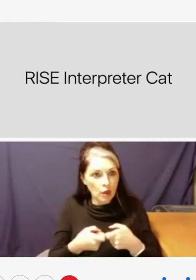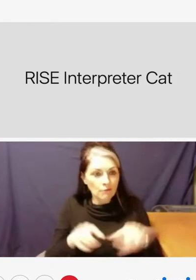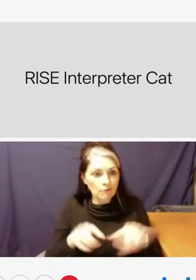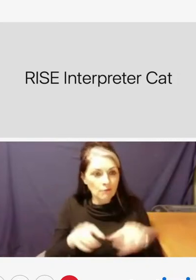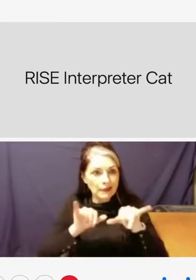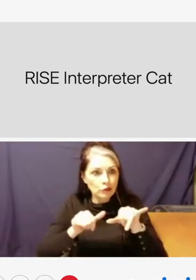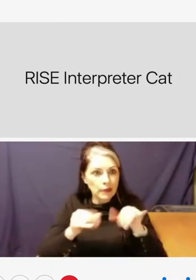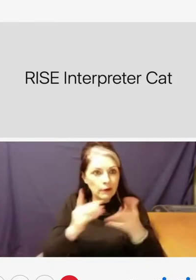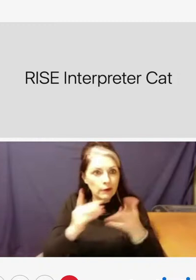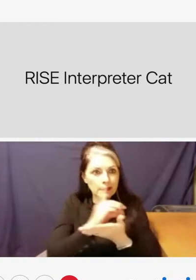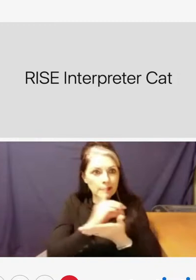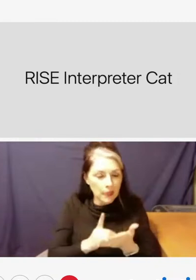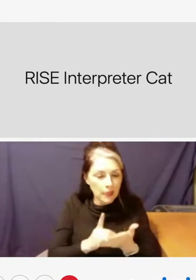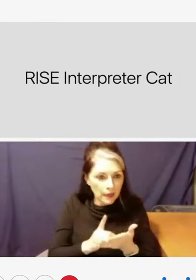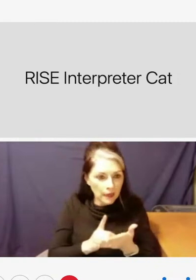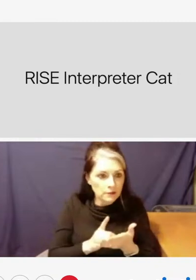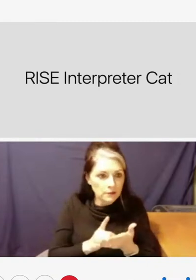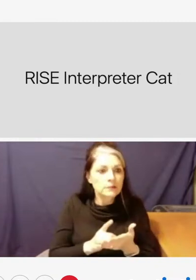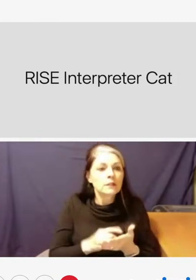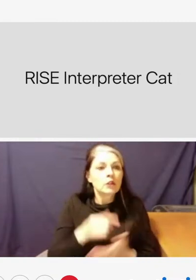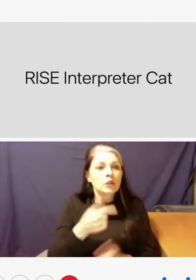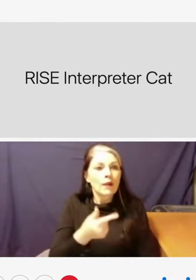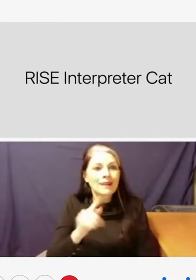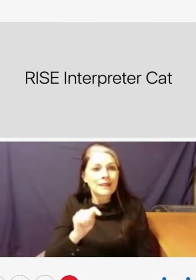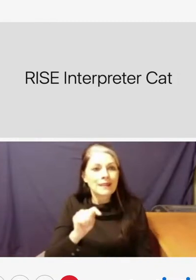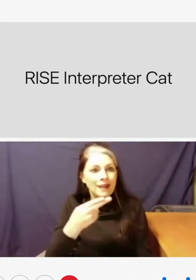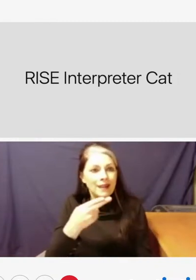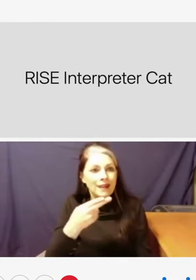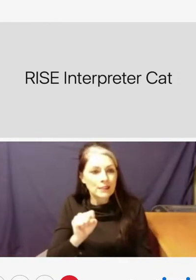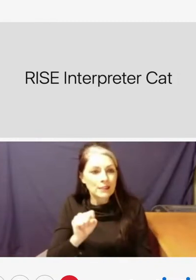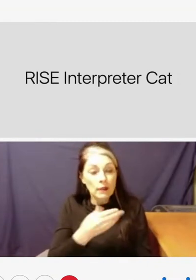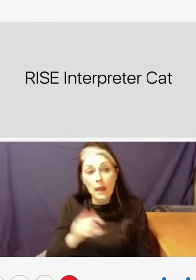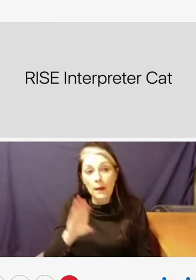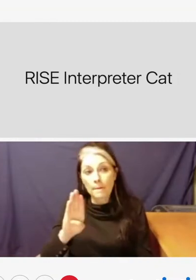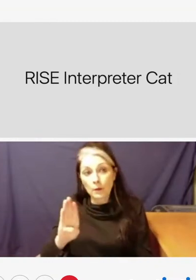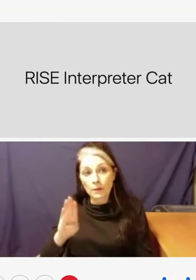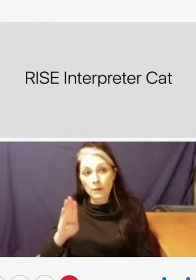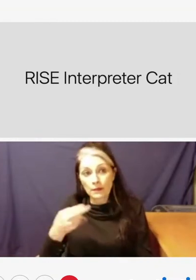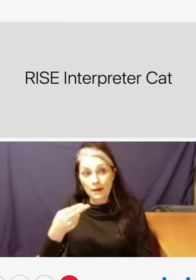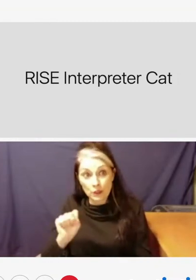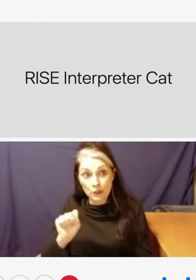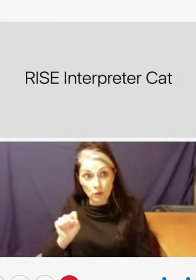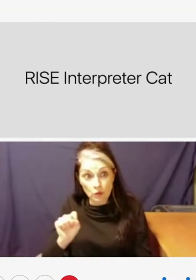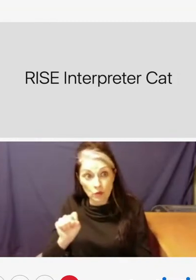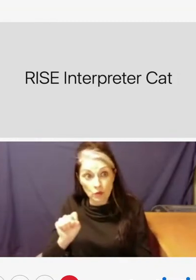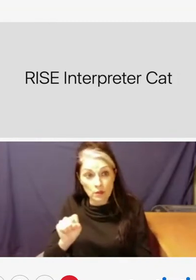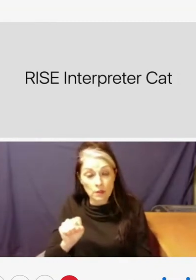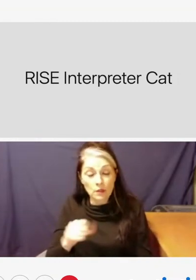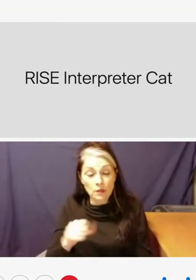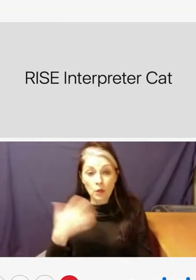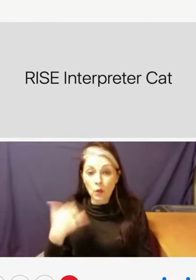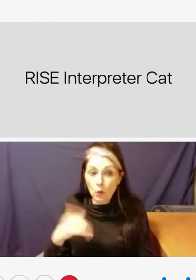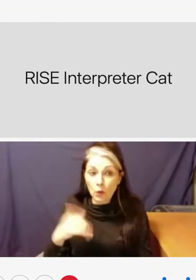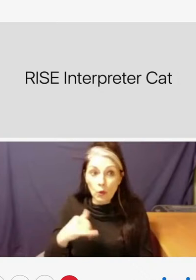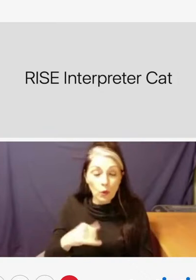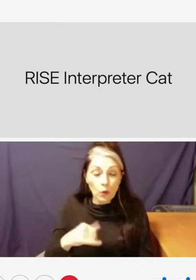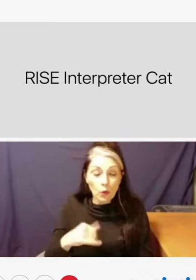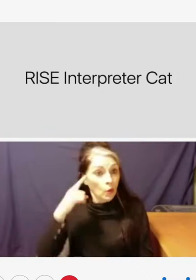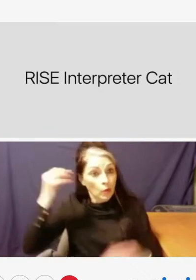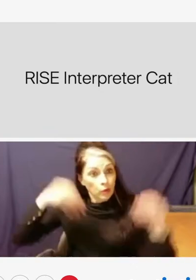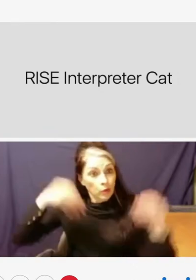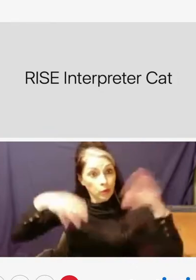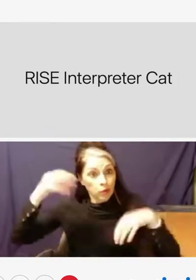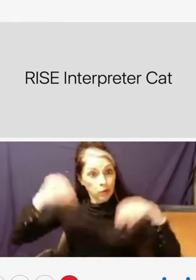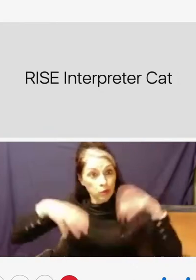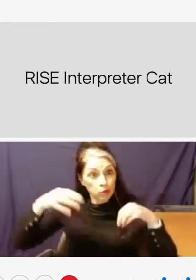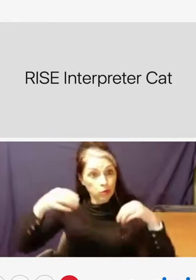School uh and Bloomington High Schools so there's going to be a Synergy in a collaboration there so this is the time that uh